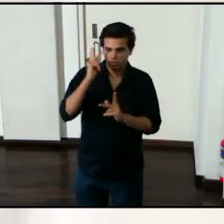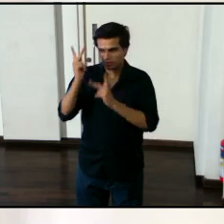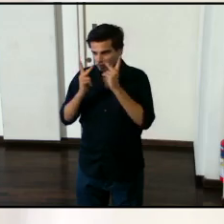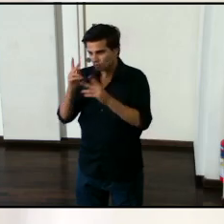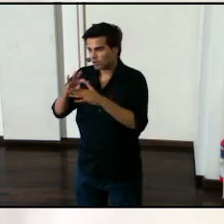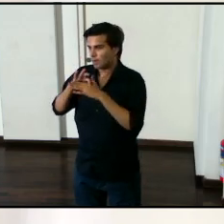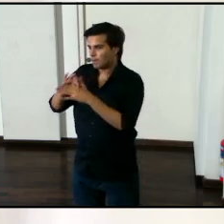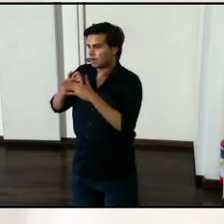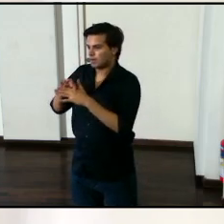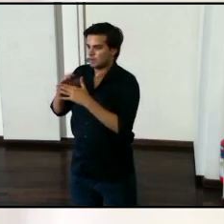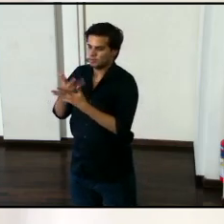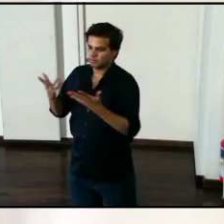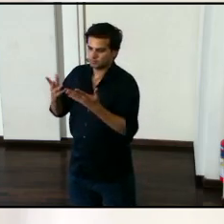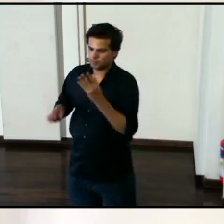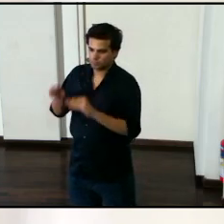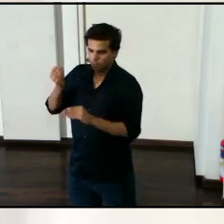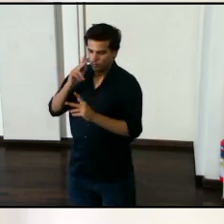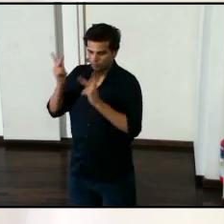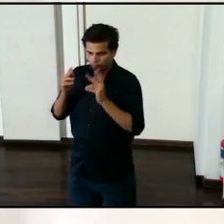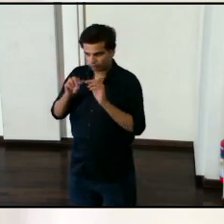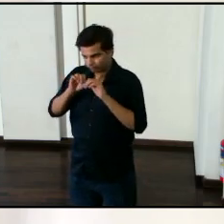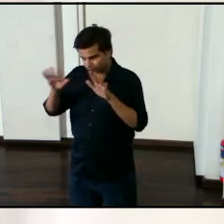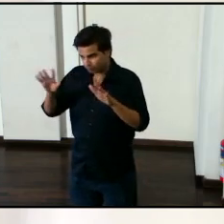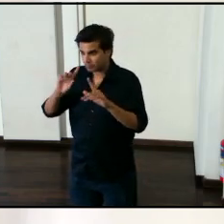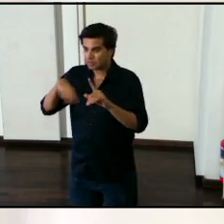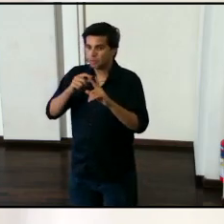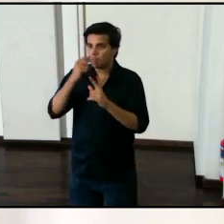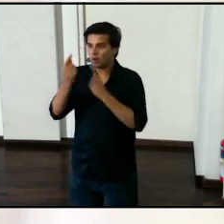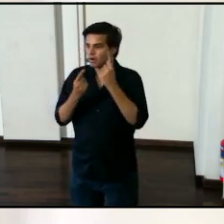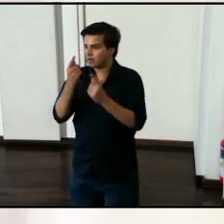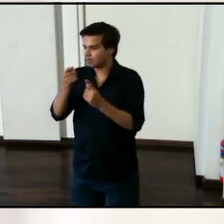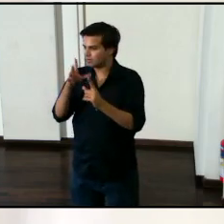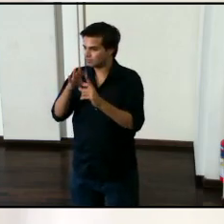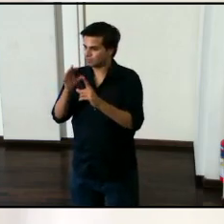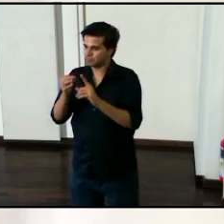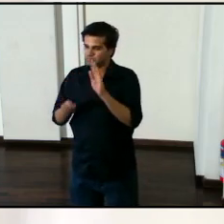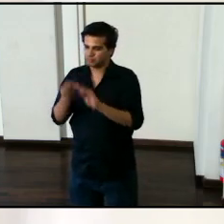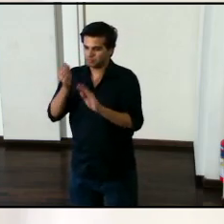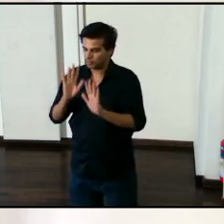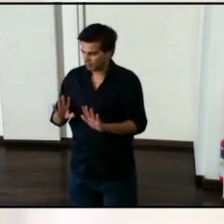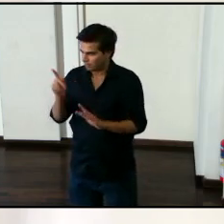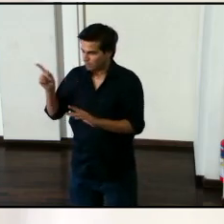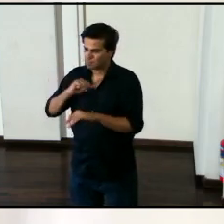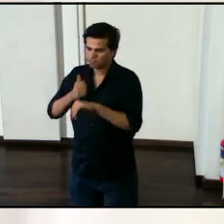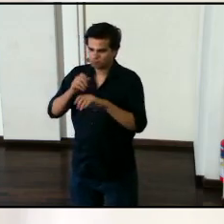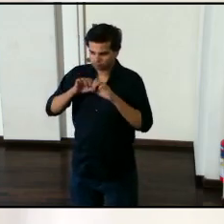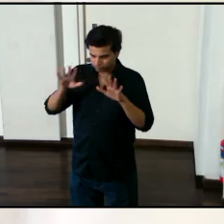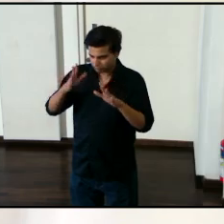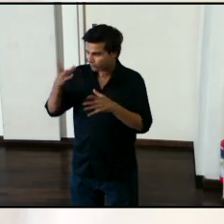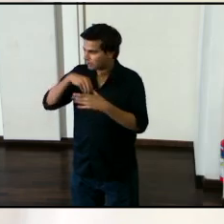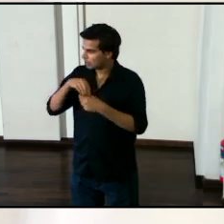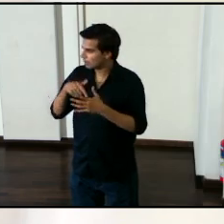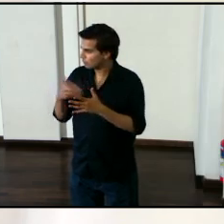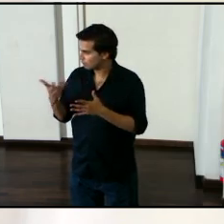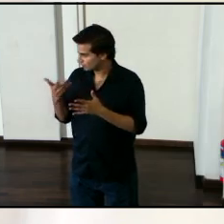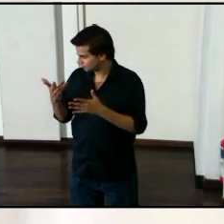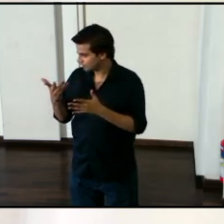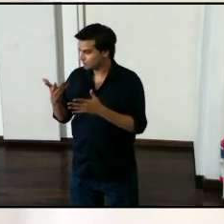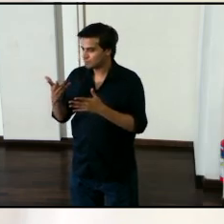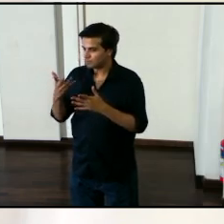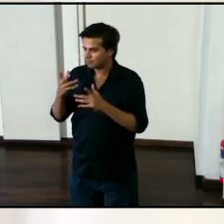texts, and rethinking the politics of the contemporary. Her publications include There Comes